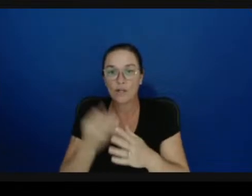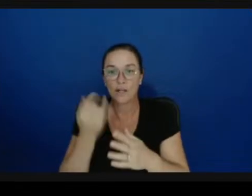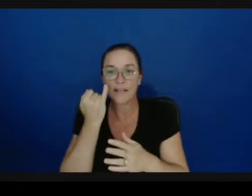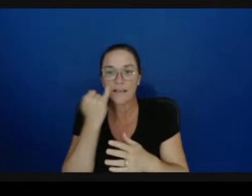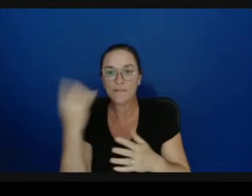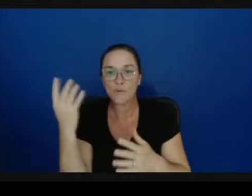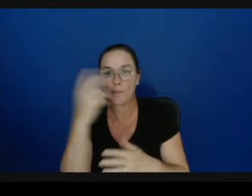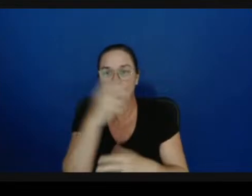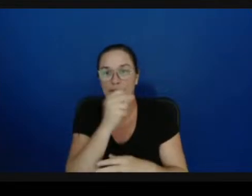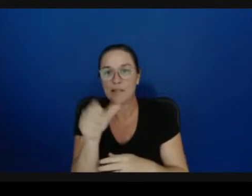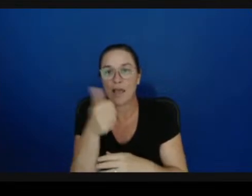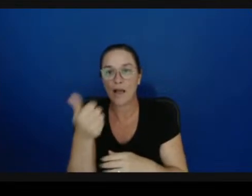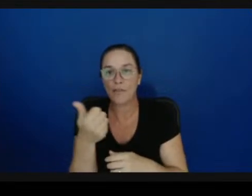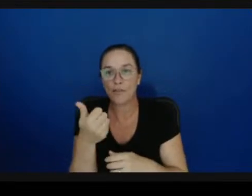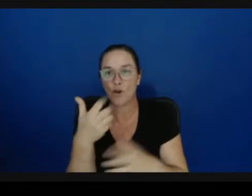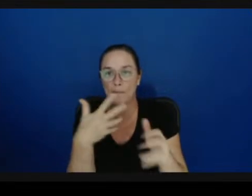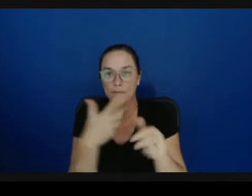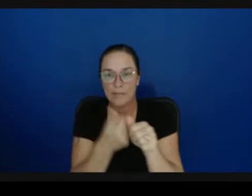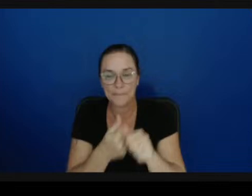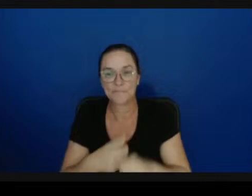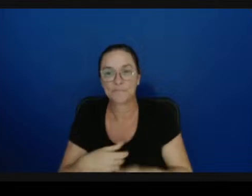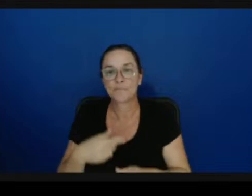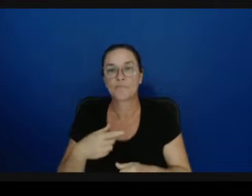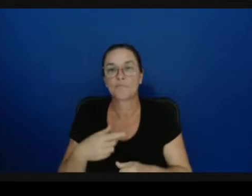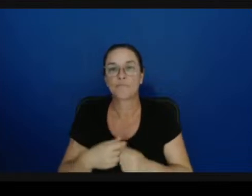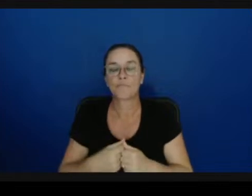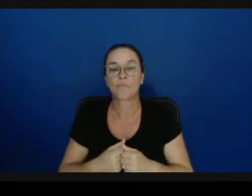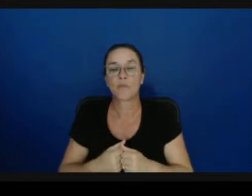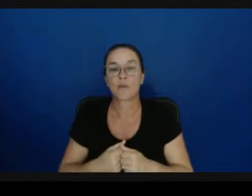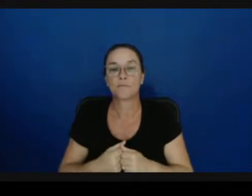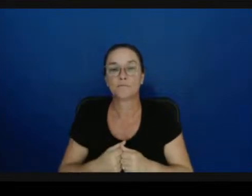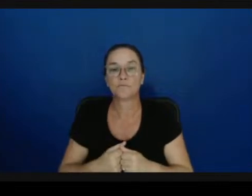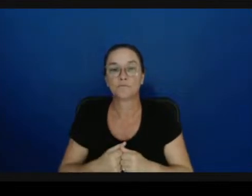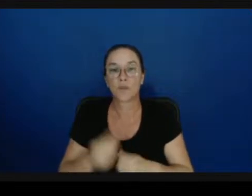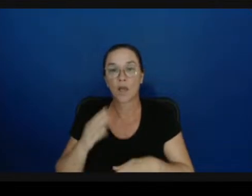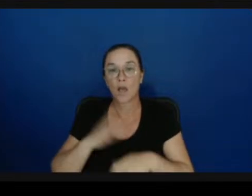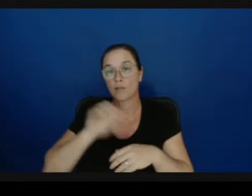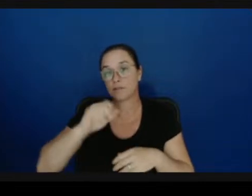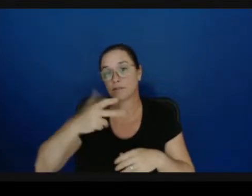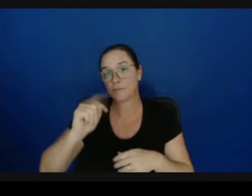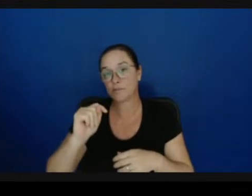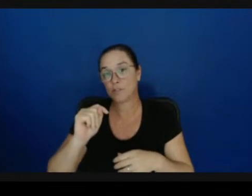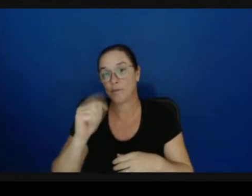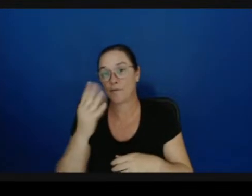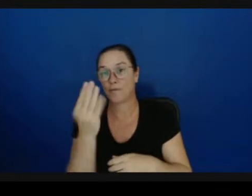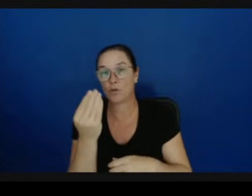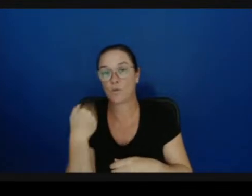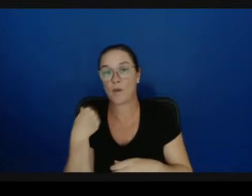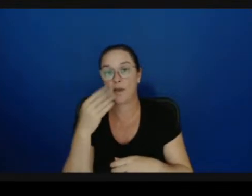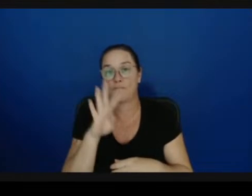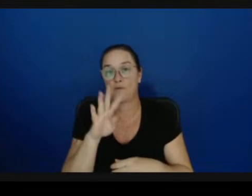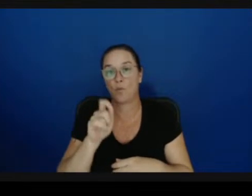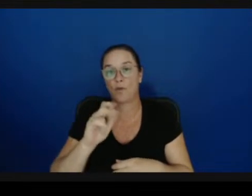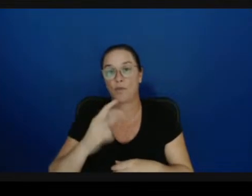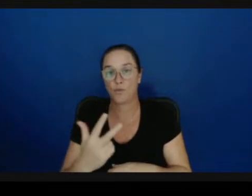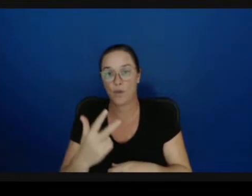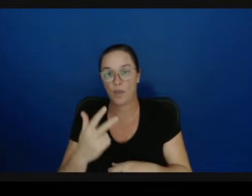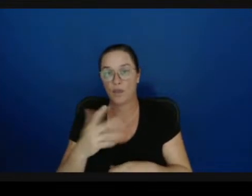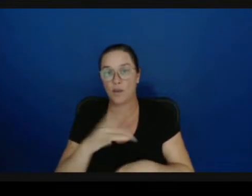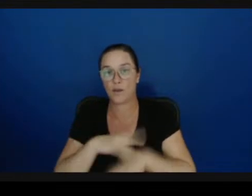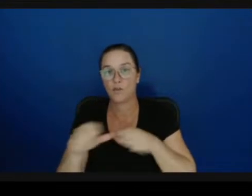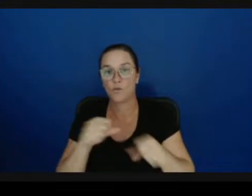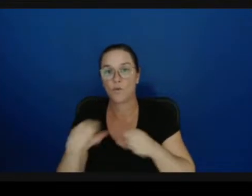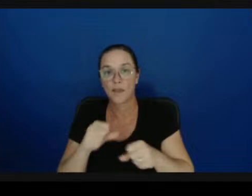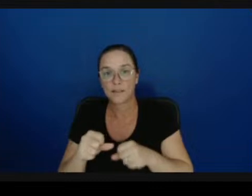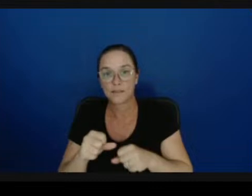update. This all comes back to the 14th when we had a magnitude 4.3 earthquake in the South Caldera, where